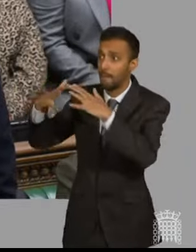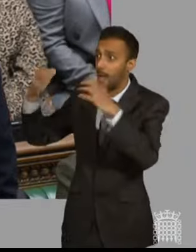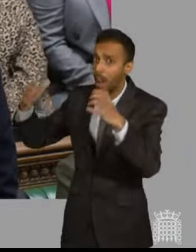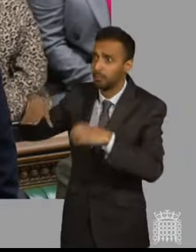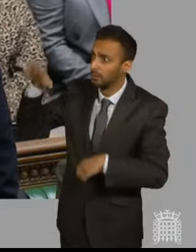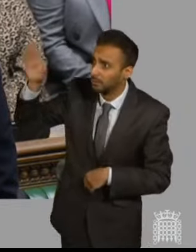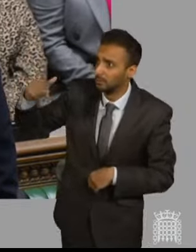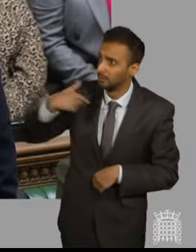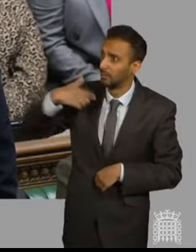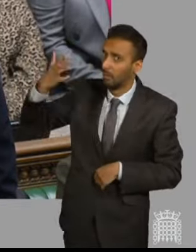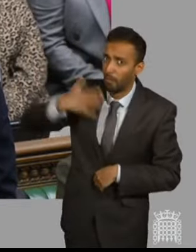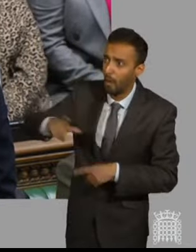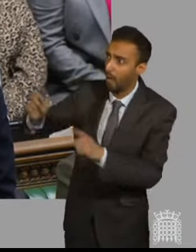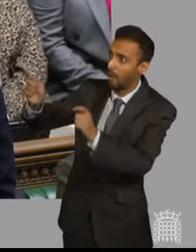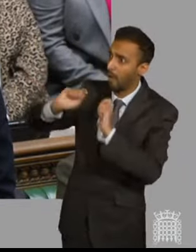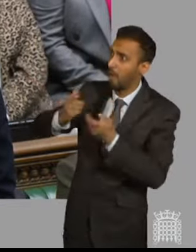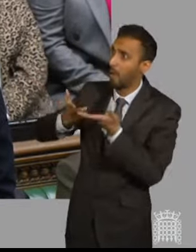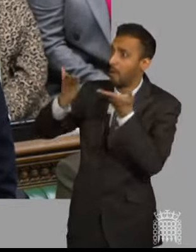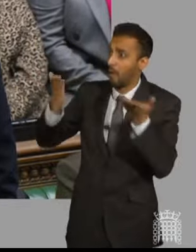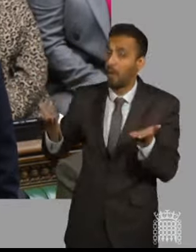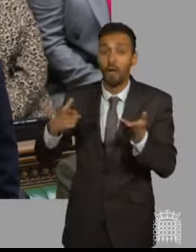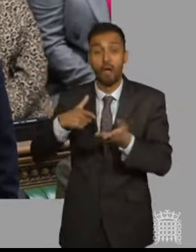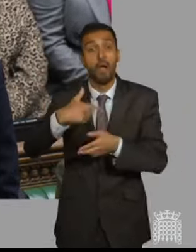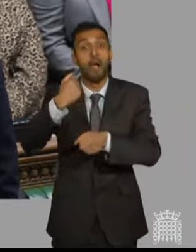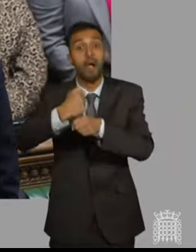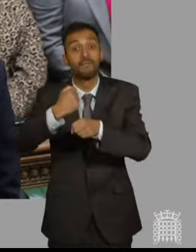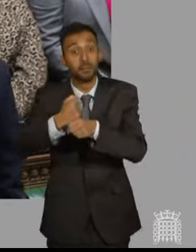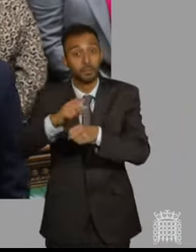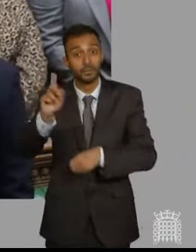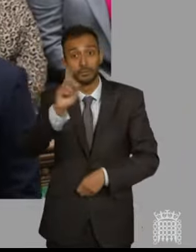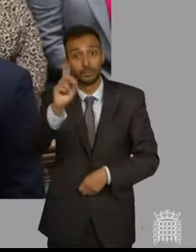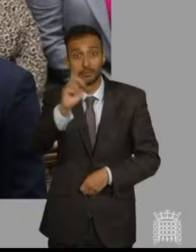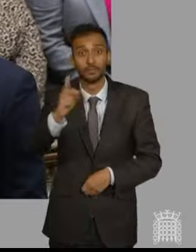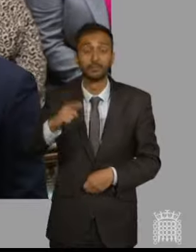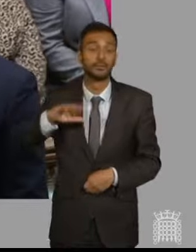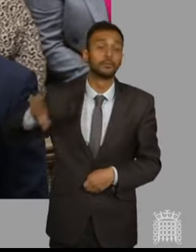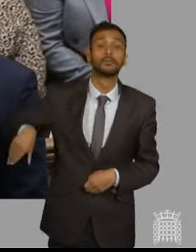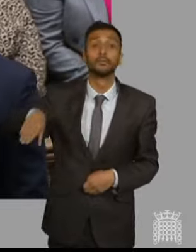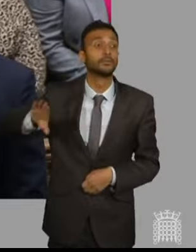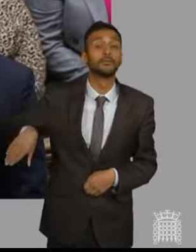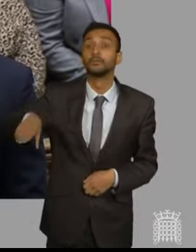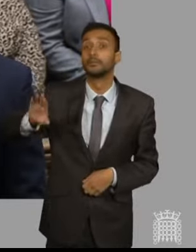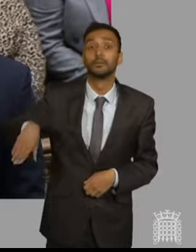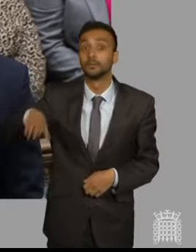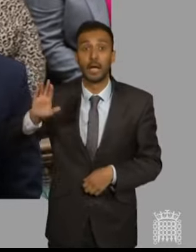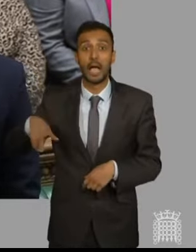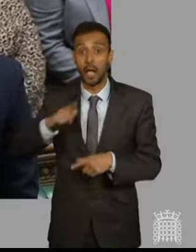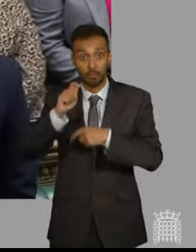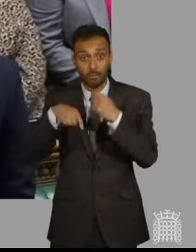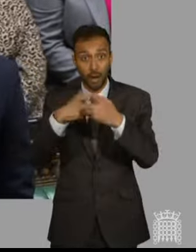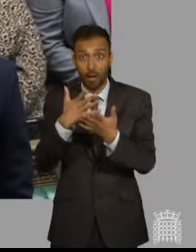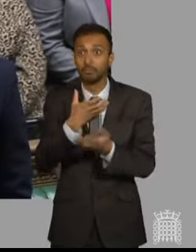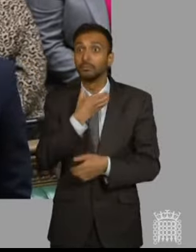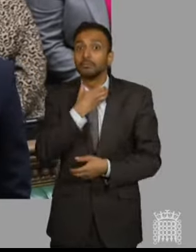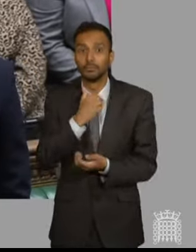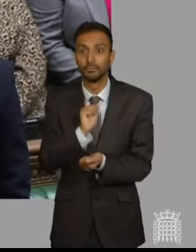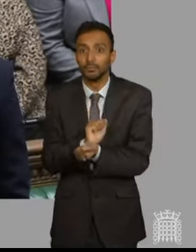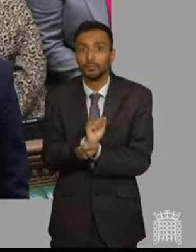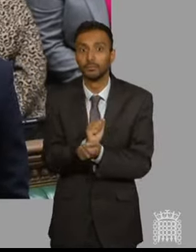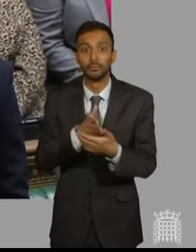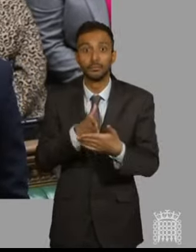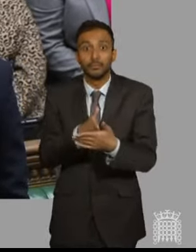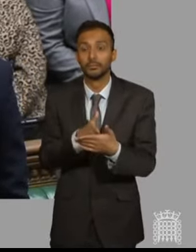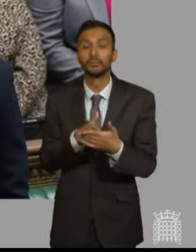no options left. Now, the Leader of the Opposition said last week that the public are right to be angry